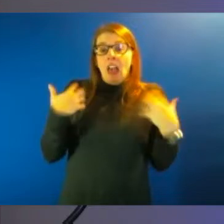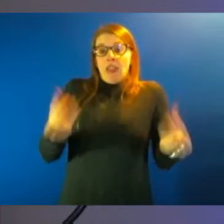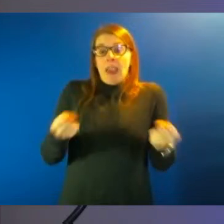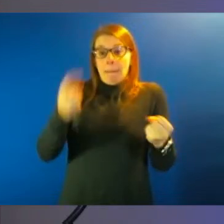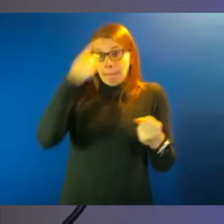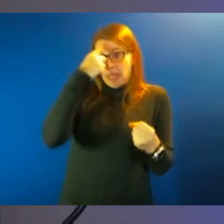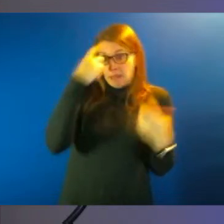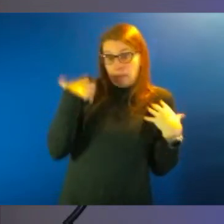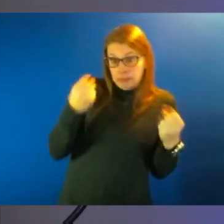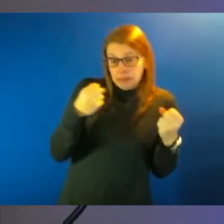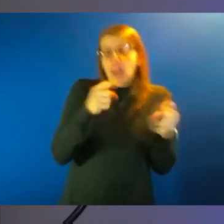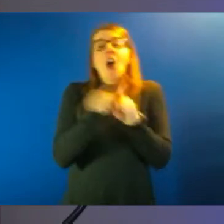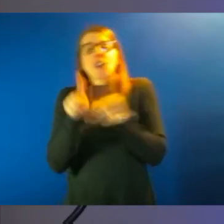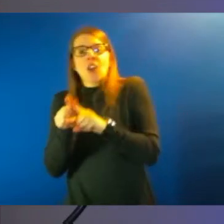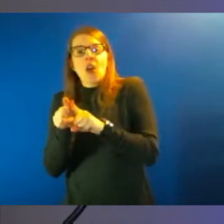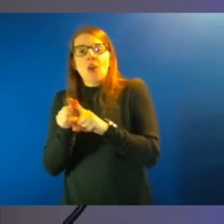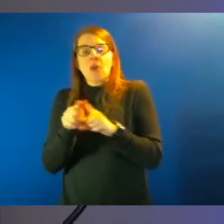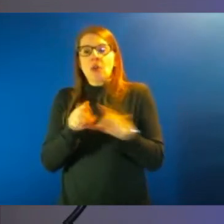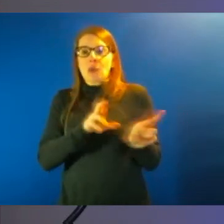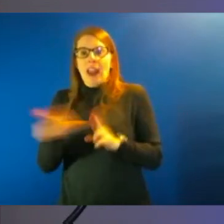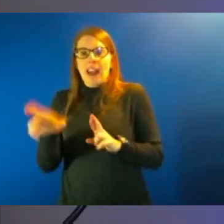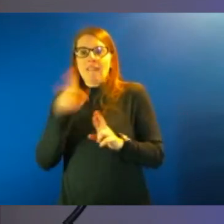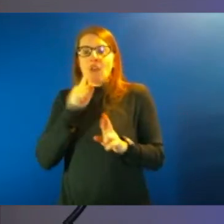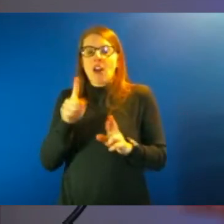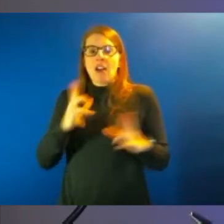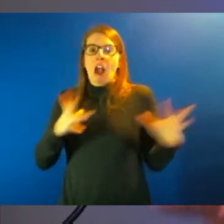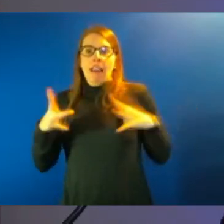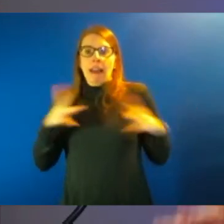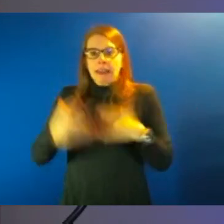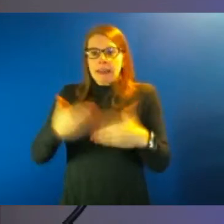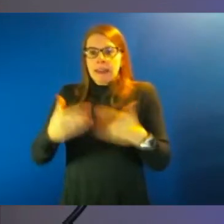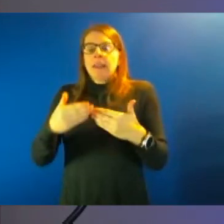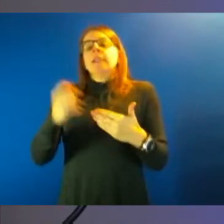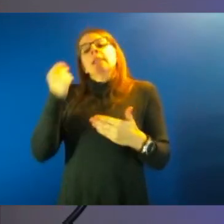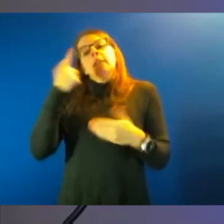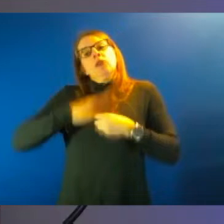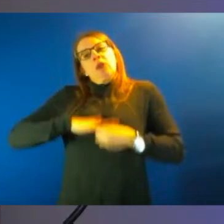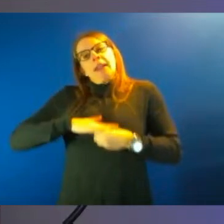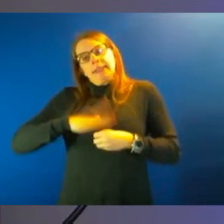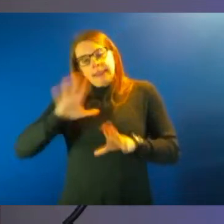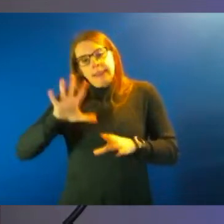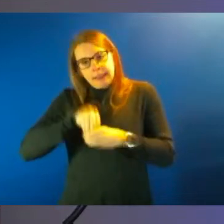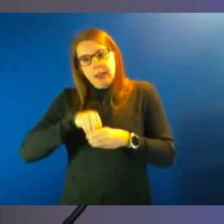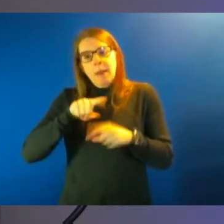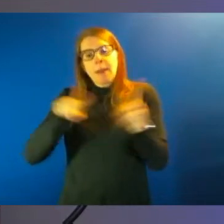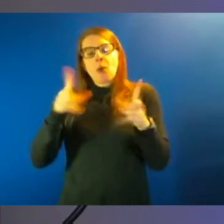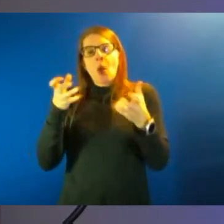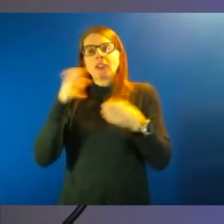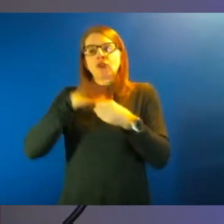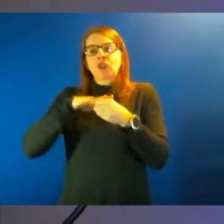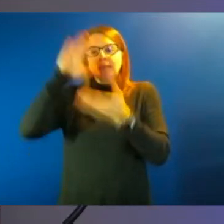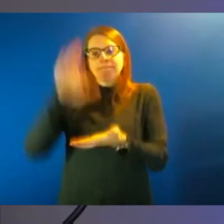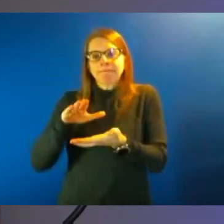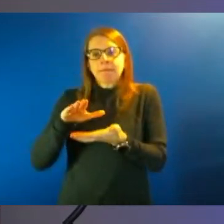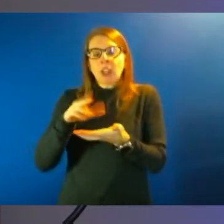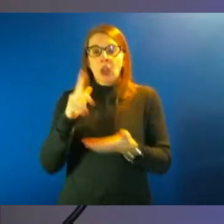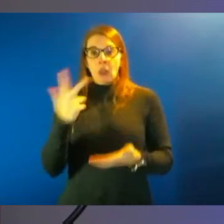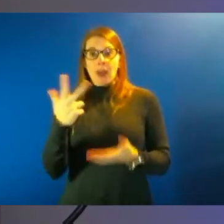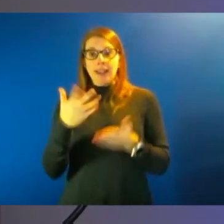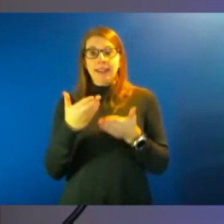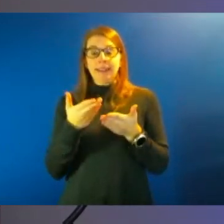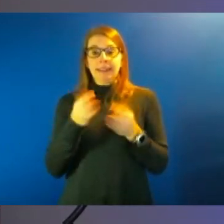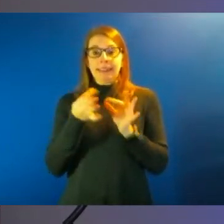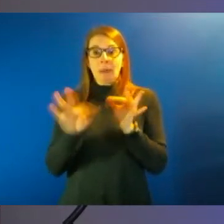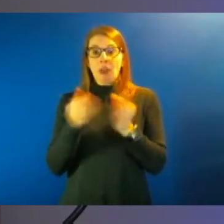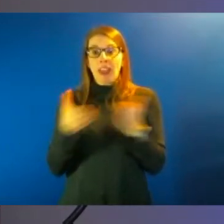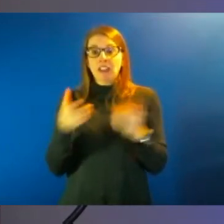for the holidays. Lots of holiday stress, we know it, but we're going to try to keep that as low as possible. So we're going to have 3 simple things that you can do that